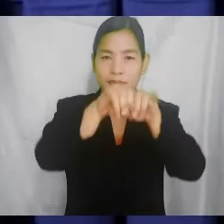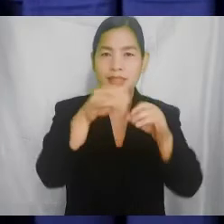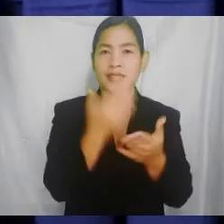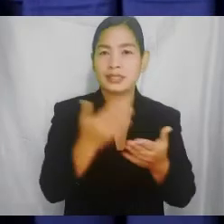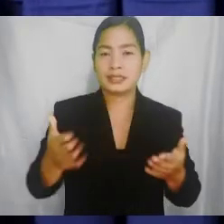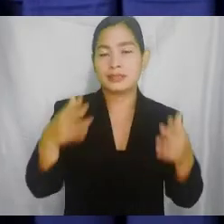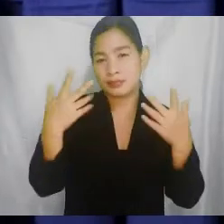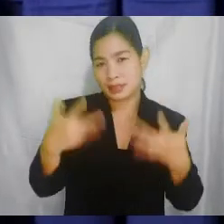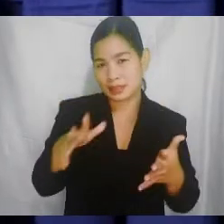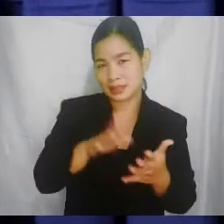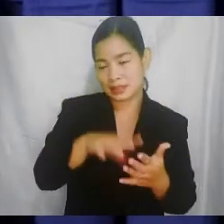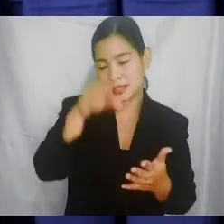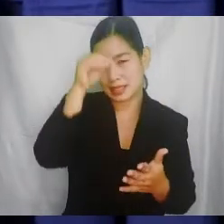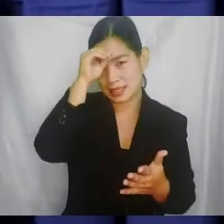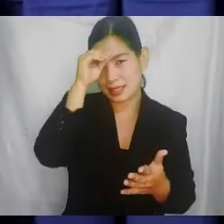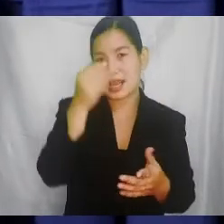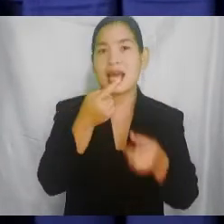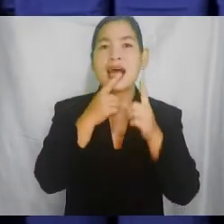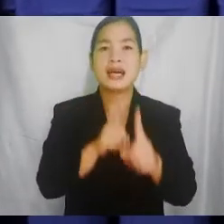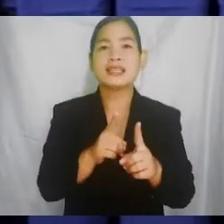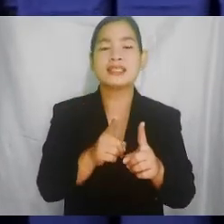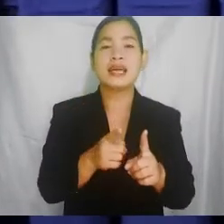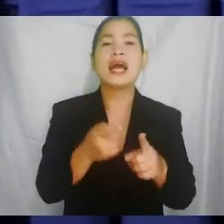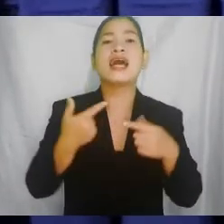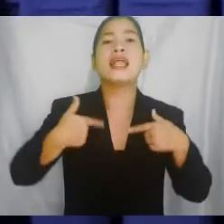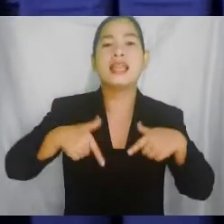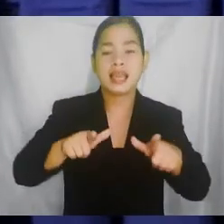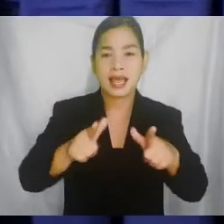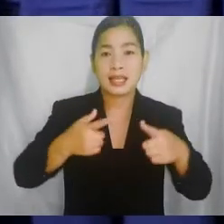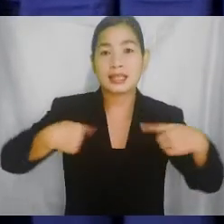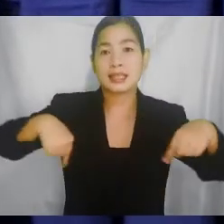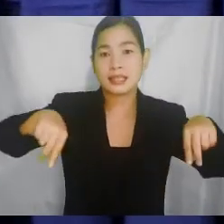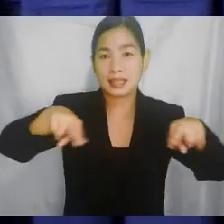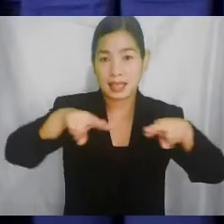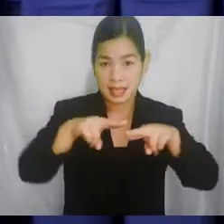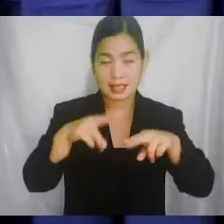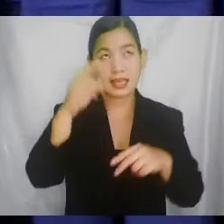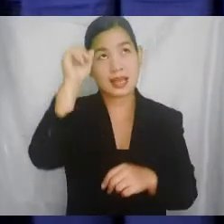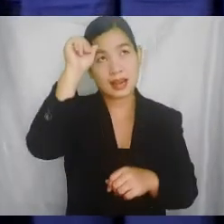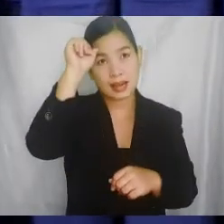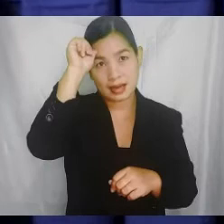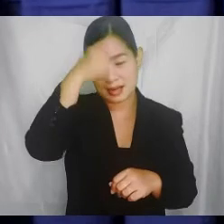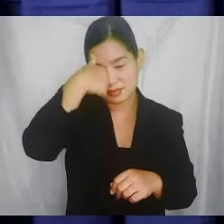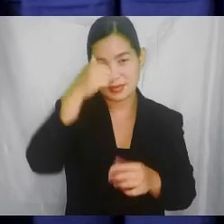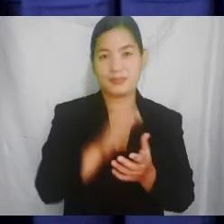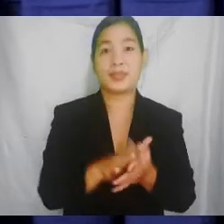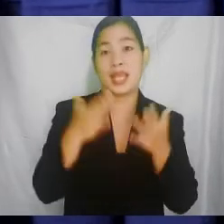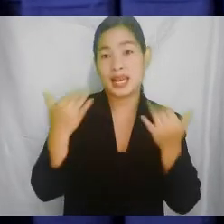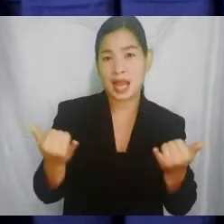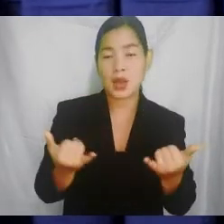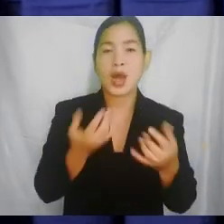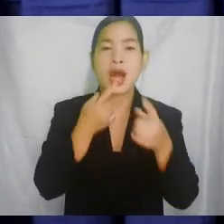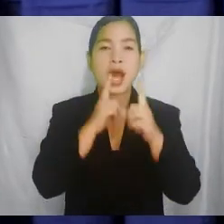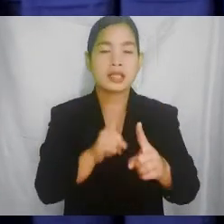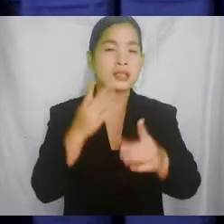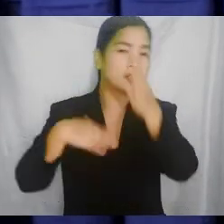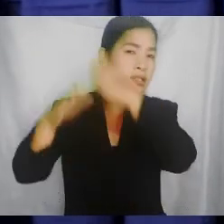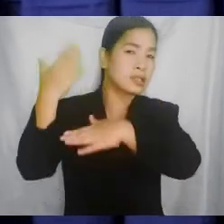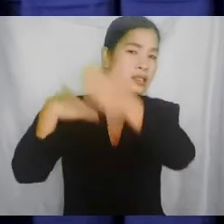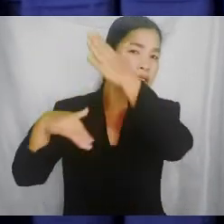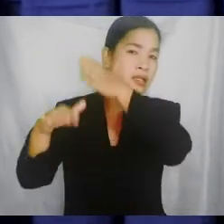Us Remember in the module. This time, you are going to answer the historical development